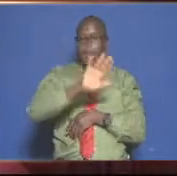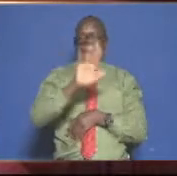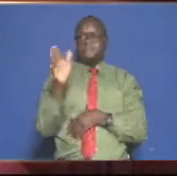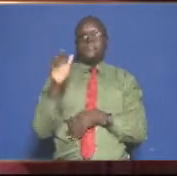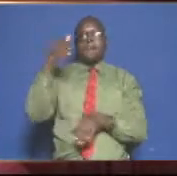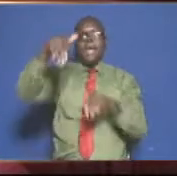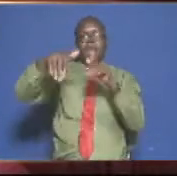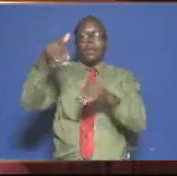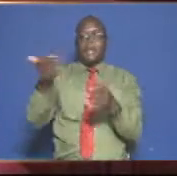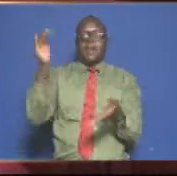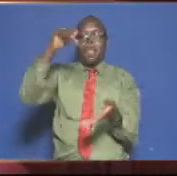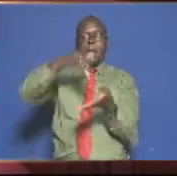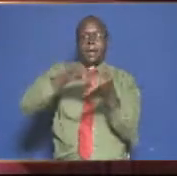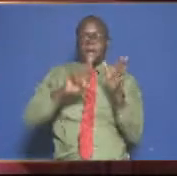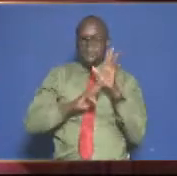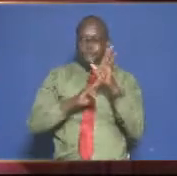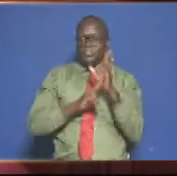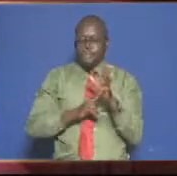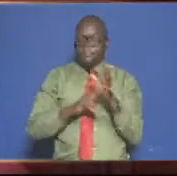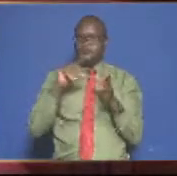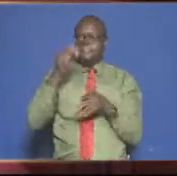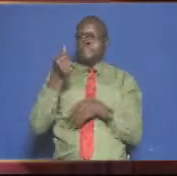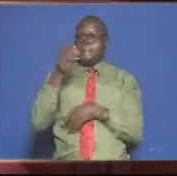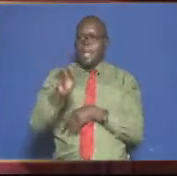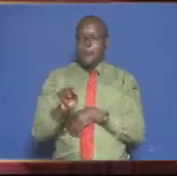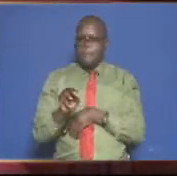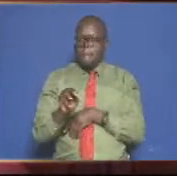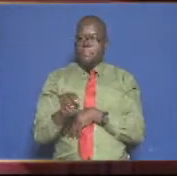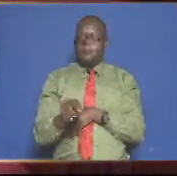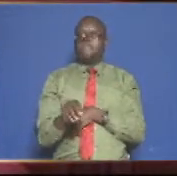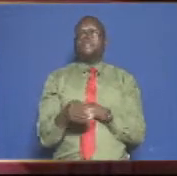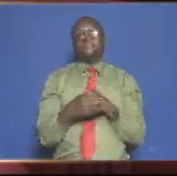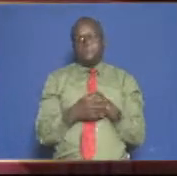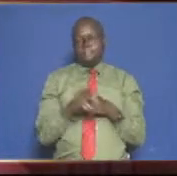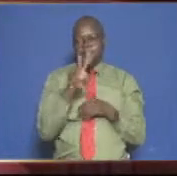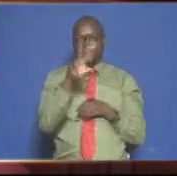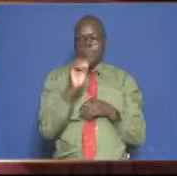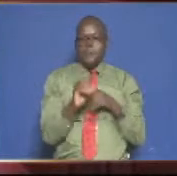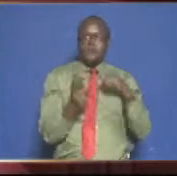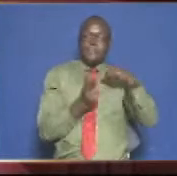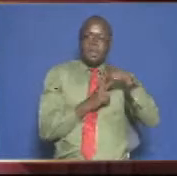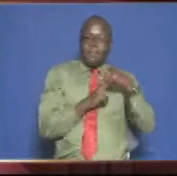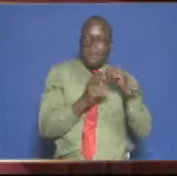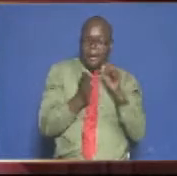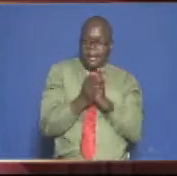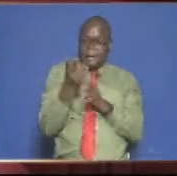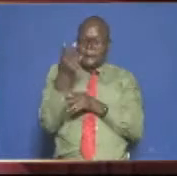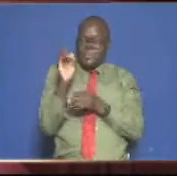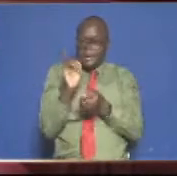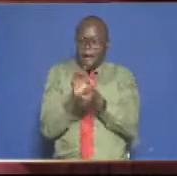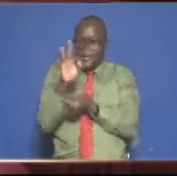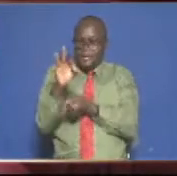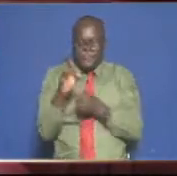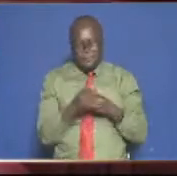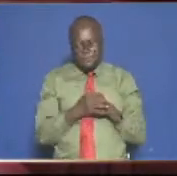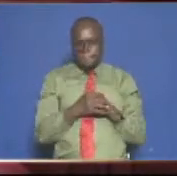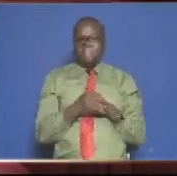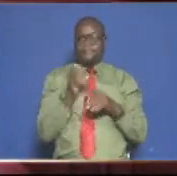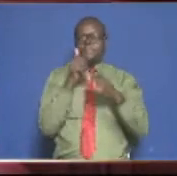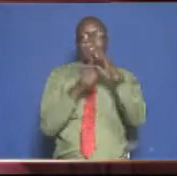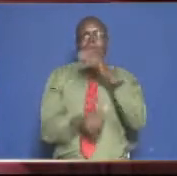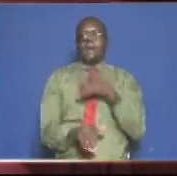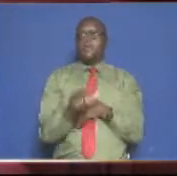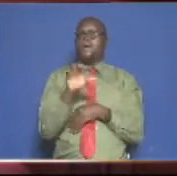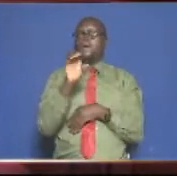re-elected to represent the same people of GEM for another 2 terms in 2007 and 2013 under the Orange